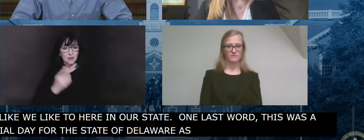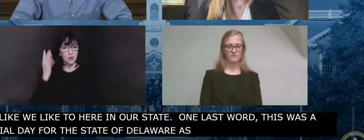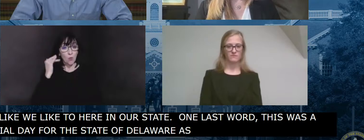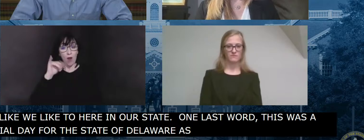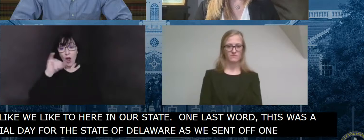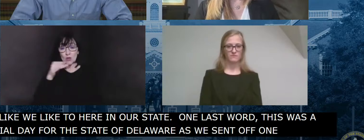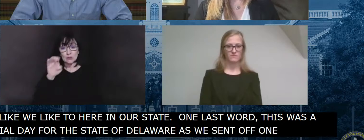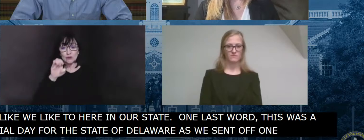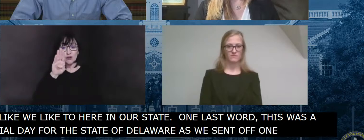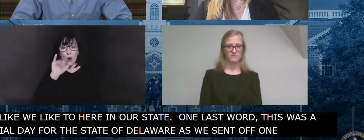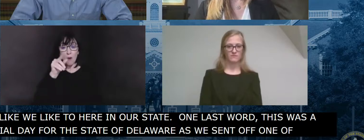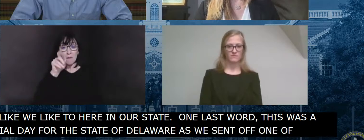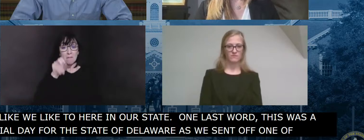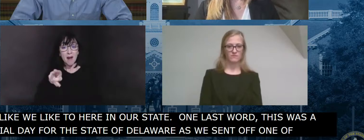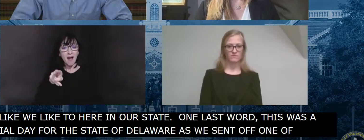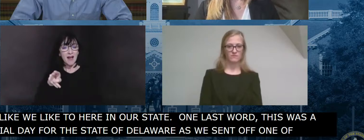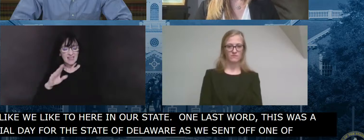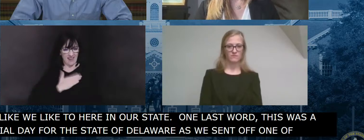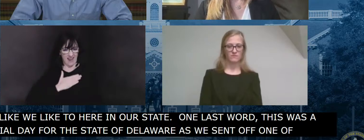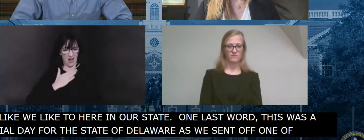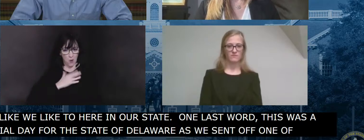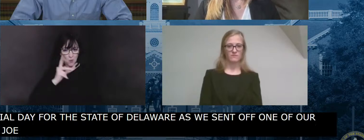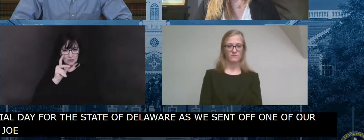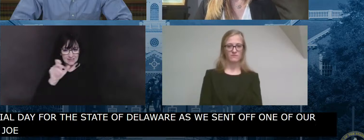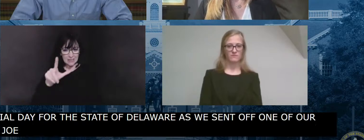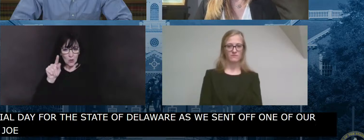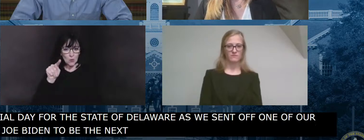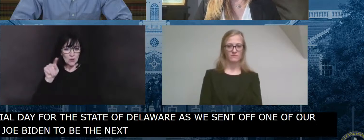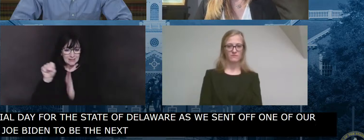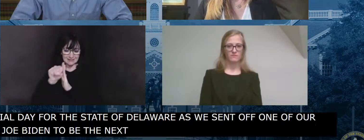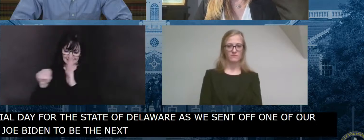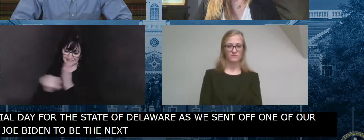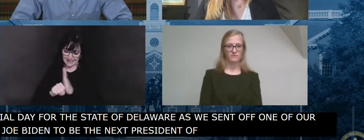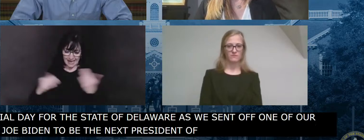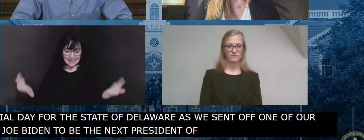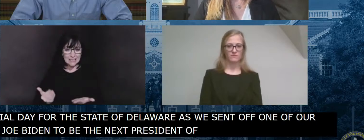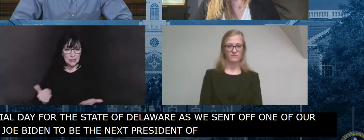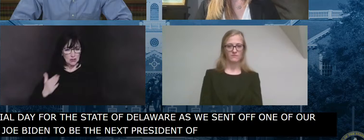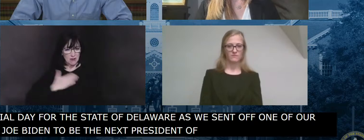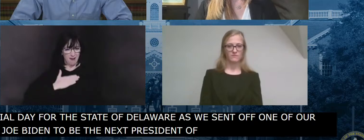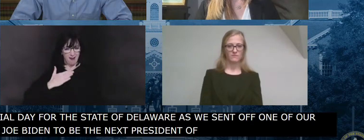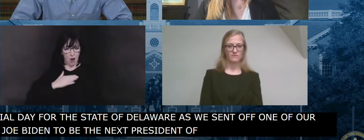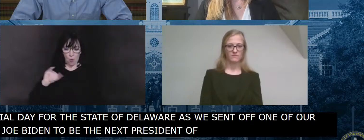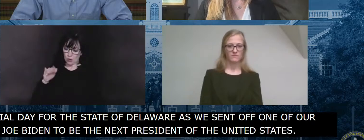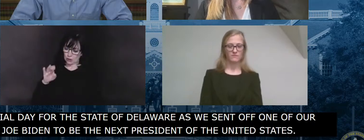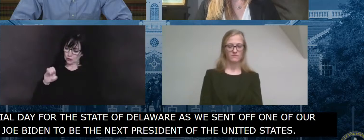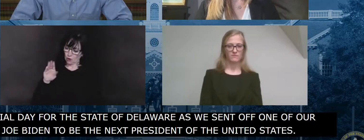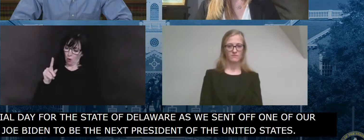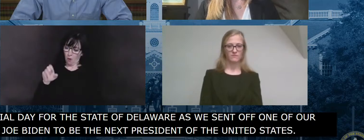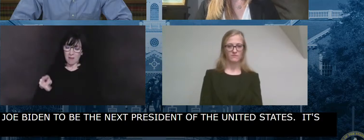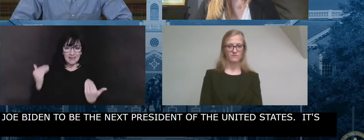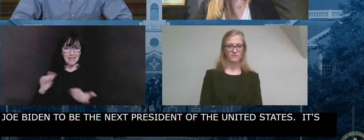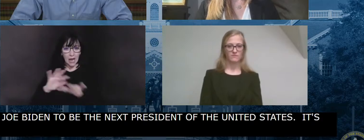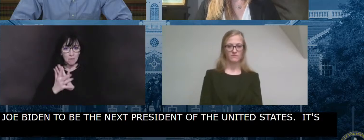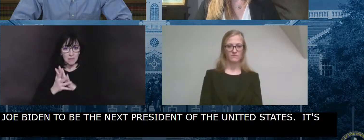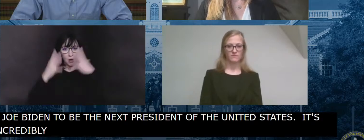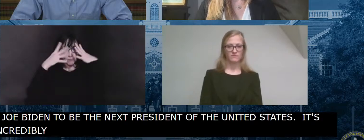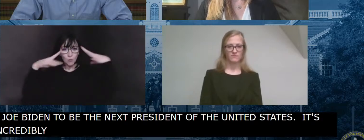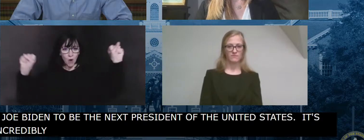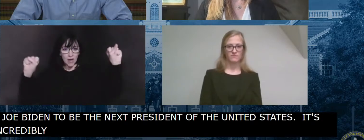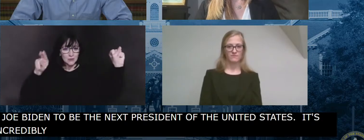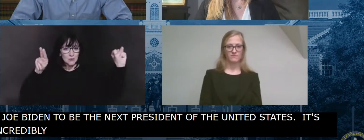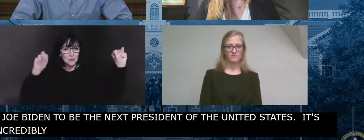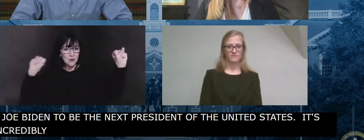Biden, to be the next president of the United States. It's an incredibly historic thing for our state, for all the